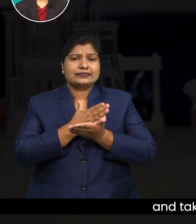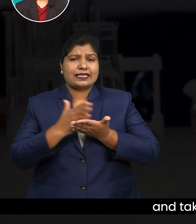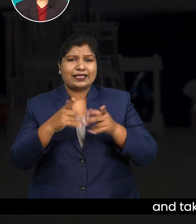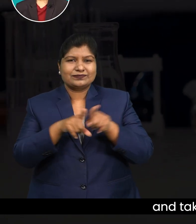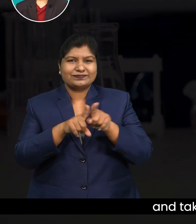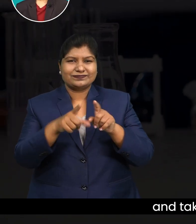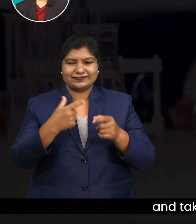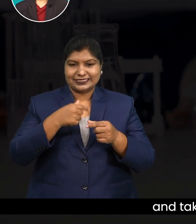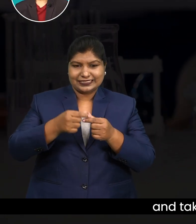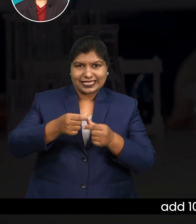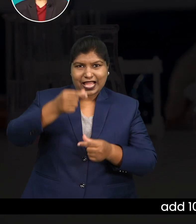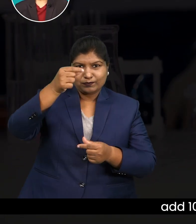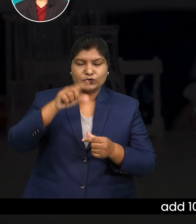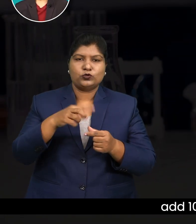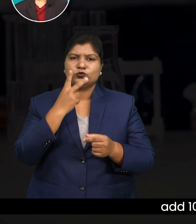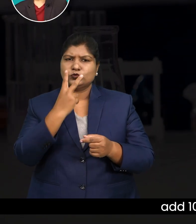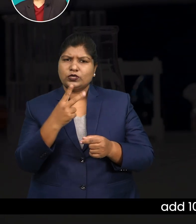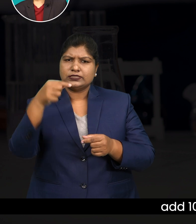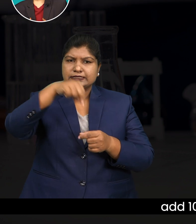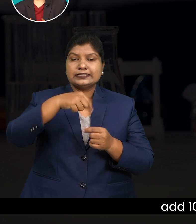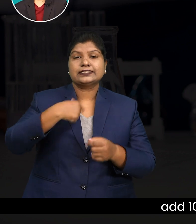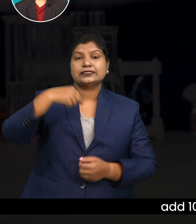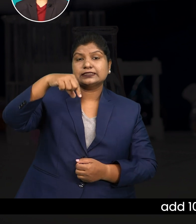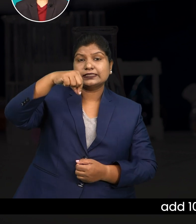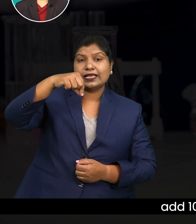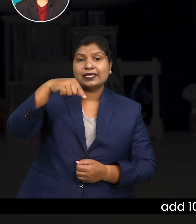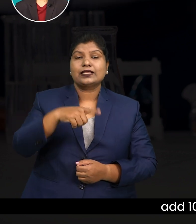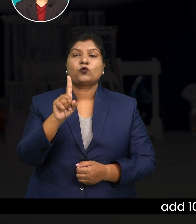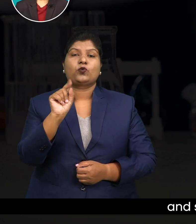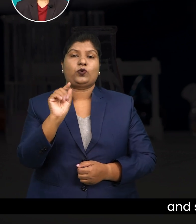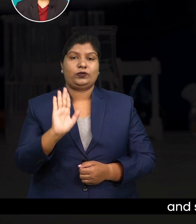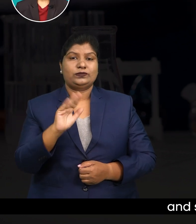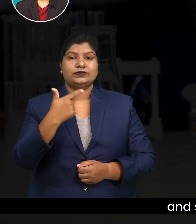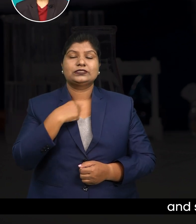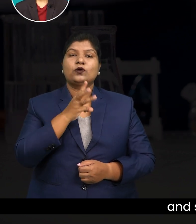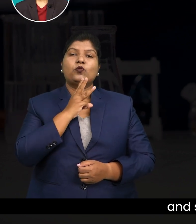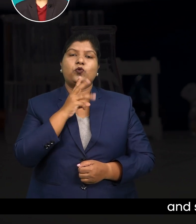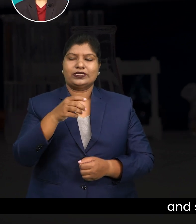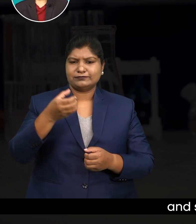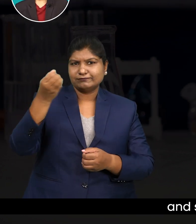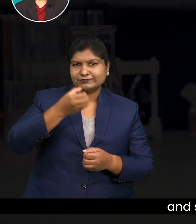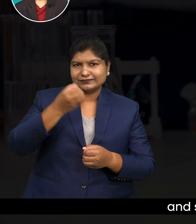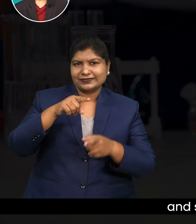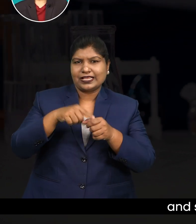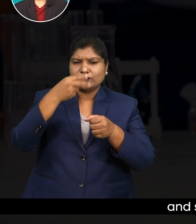tube. Add 10 drops of water to it and shake the test tube.